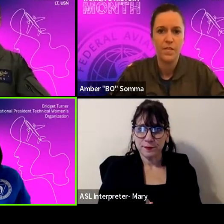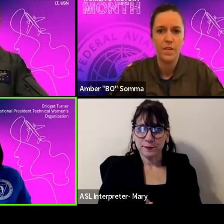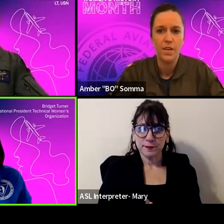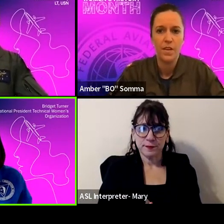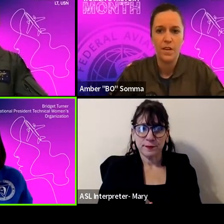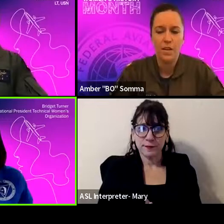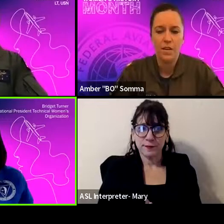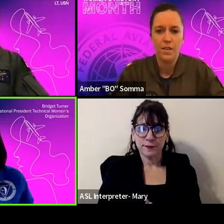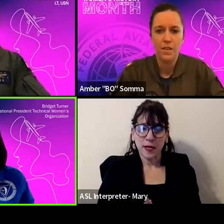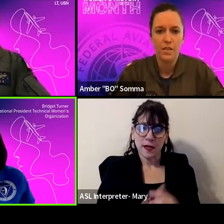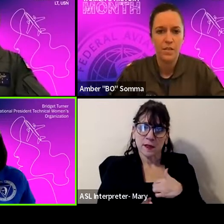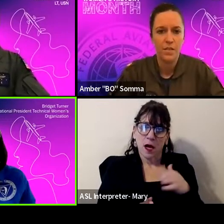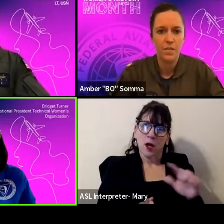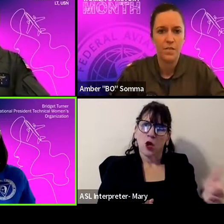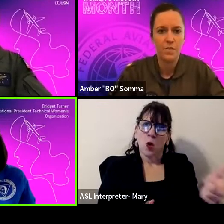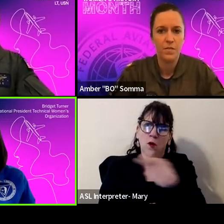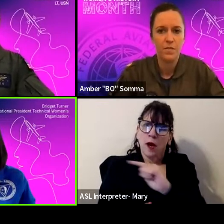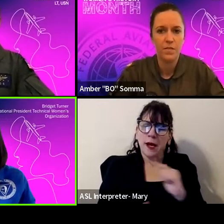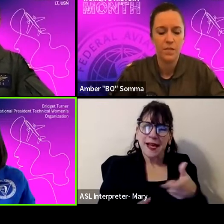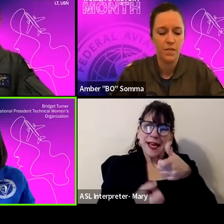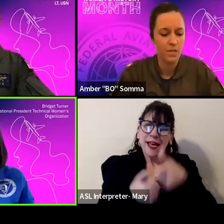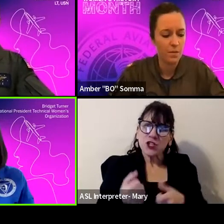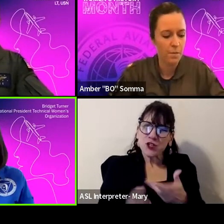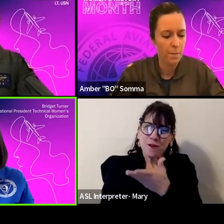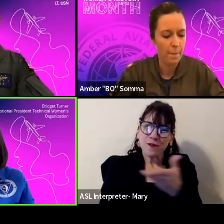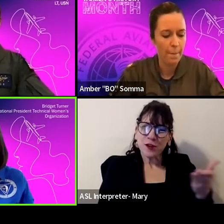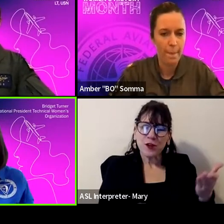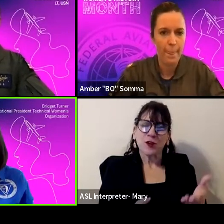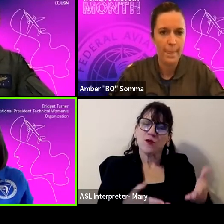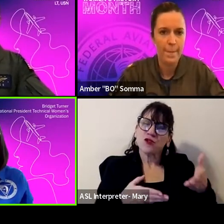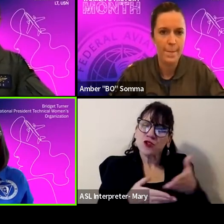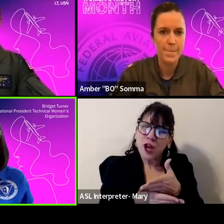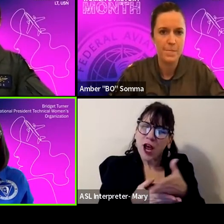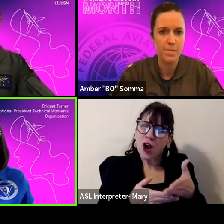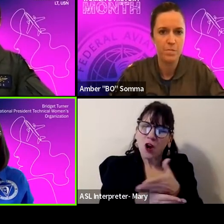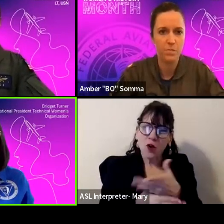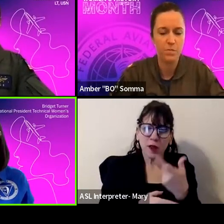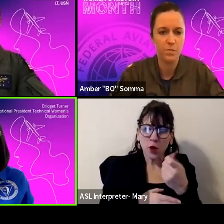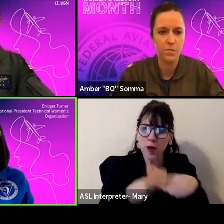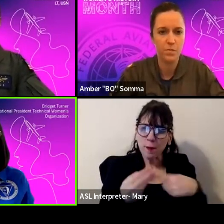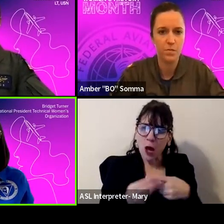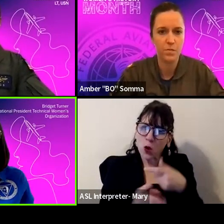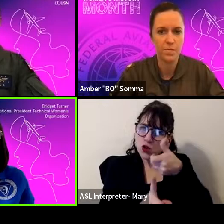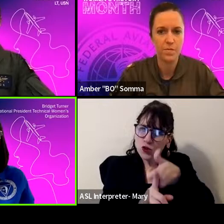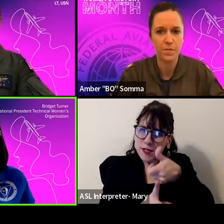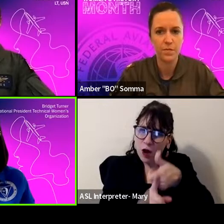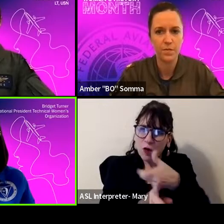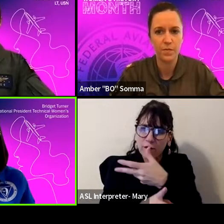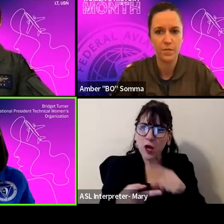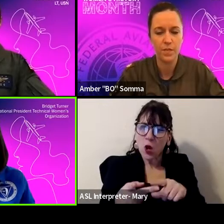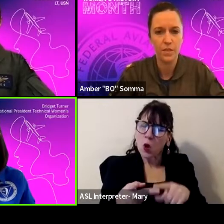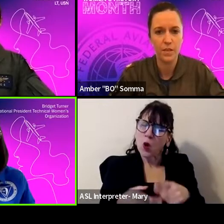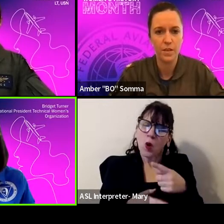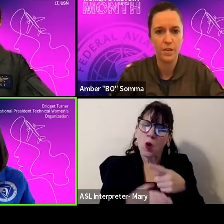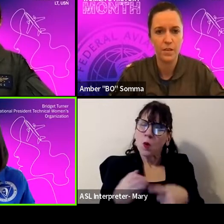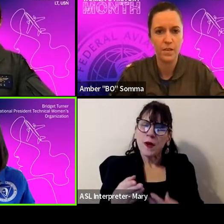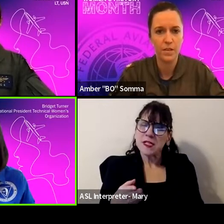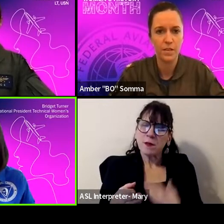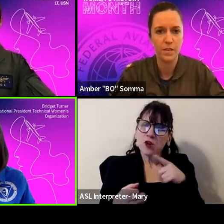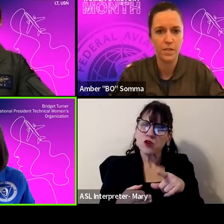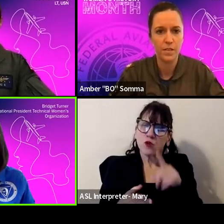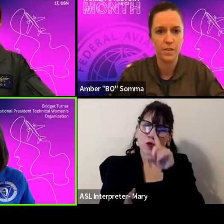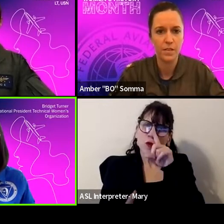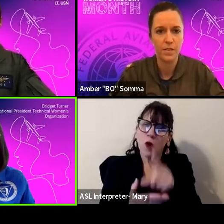So as I go around, I would like each one of you share a little bit about yourselves and what inspired you to fall in love